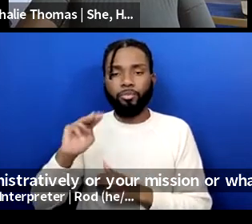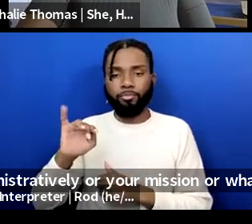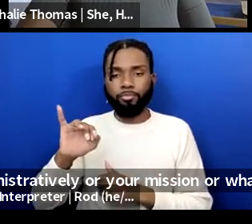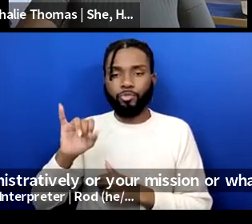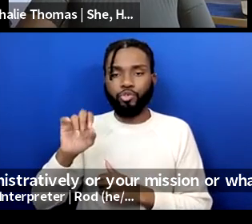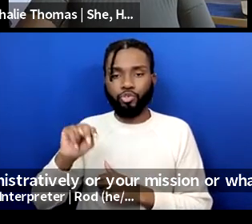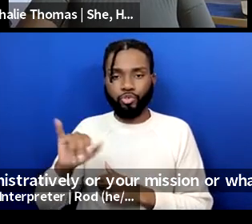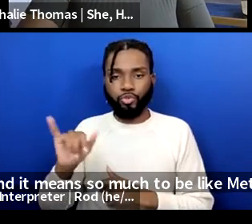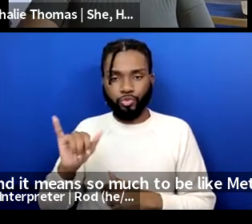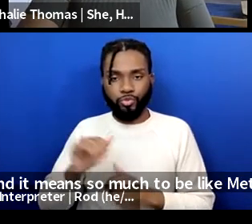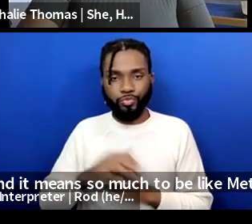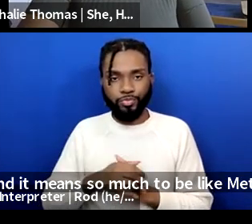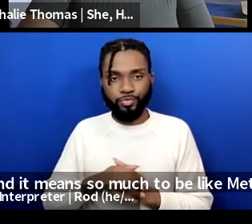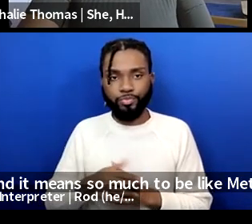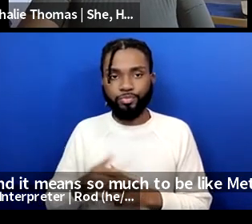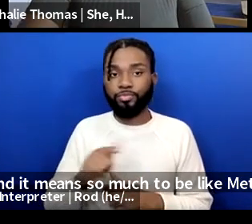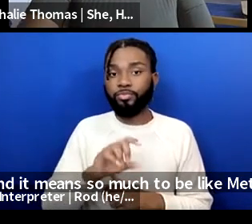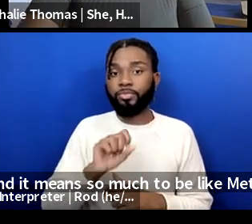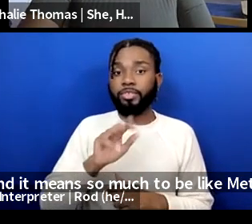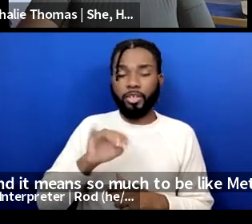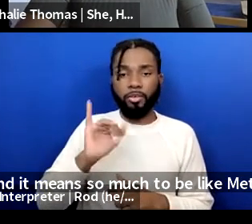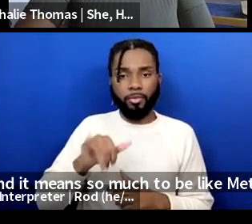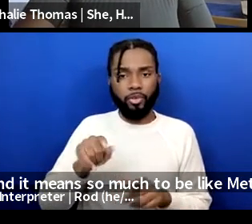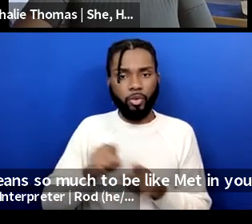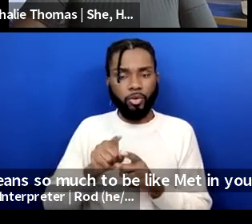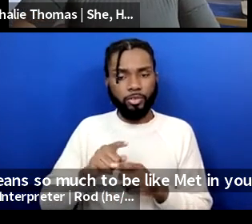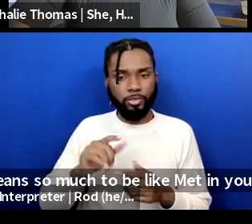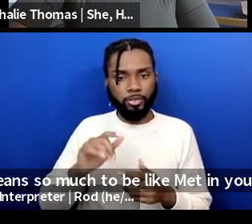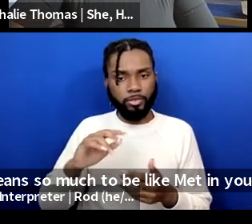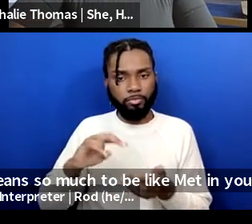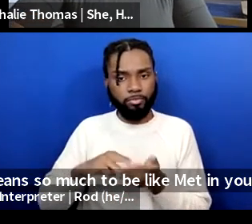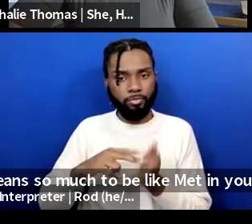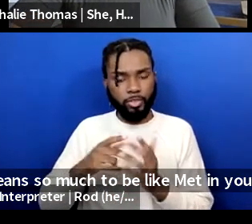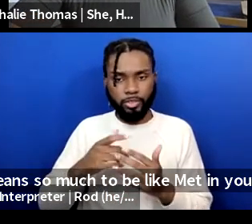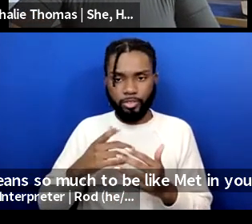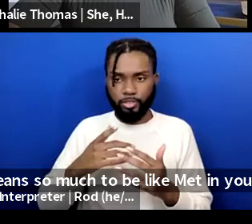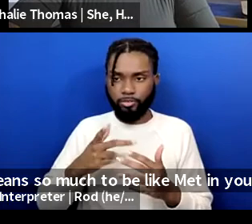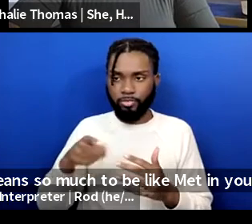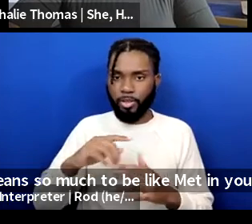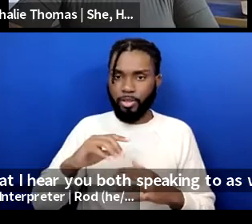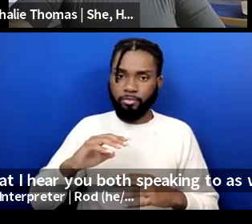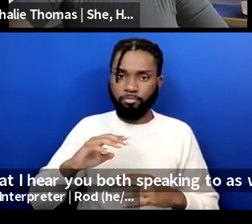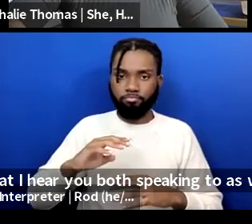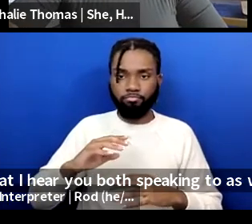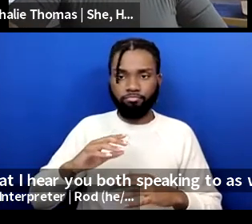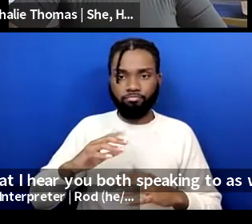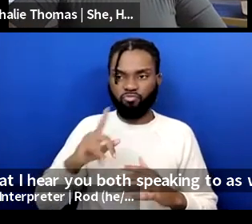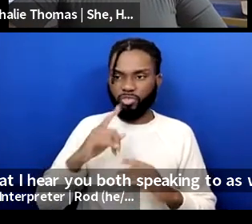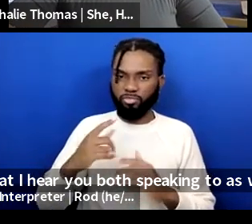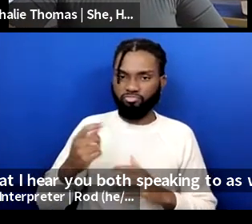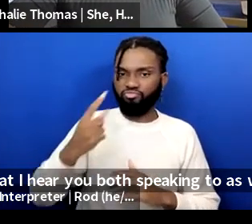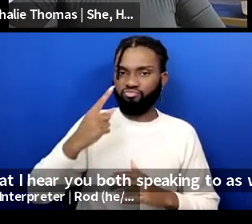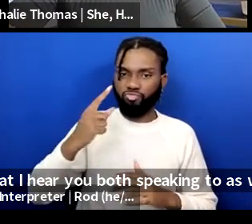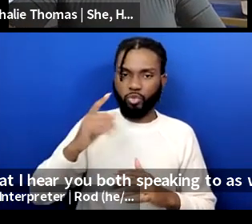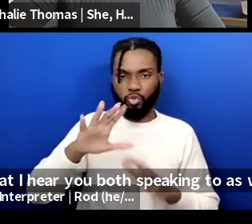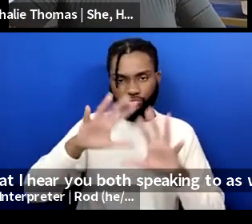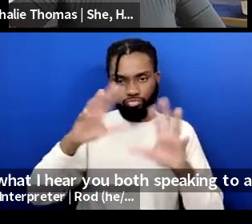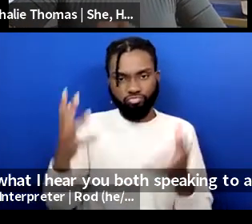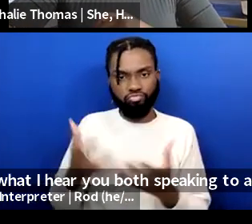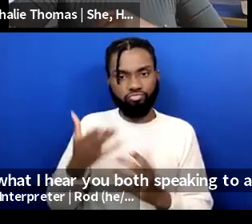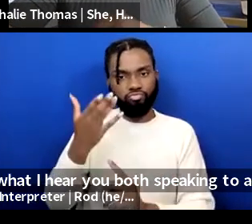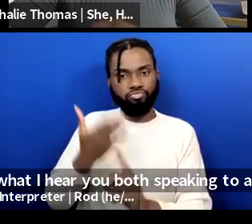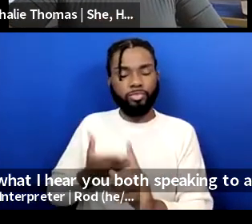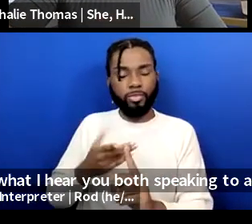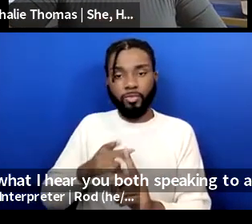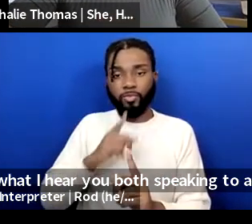met in your fullness, which is what I hear you both speaking to as well. Like Natalie and Penny, just it is such